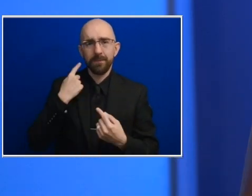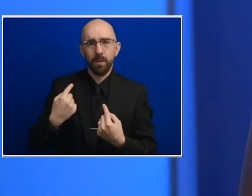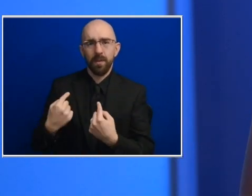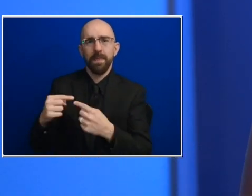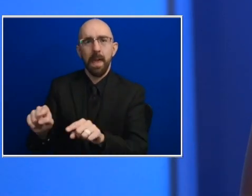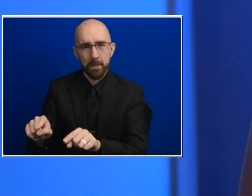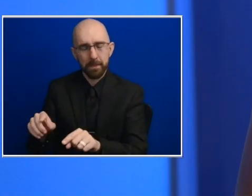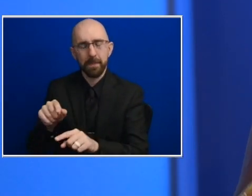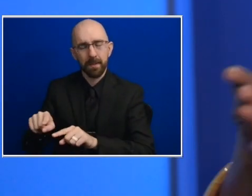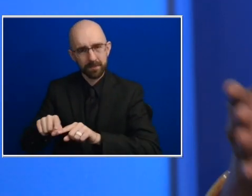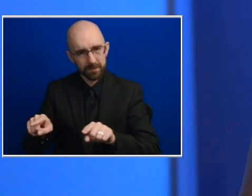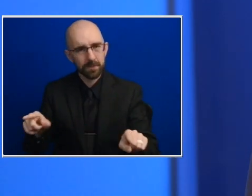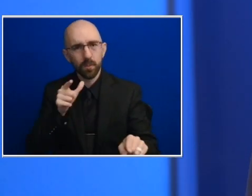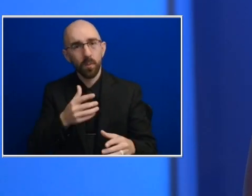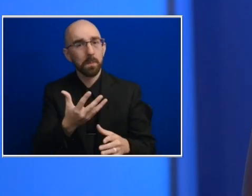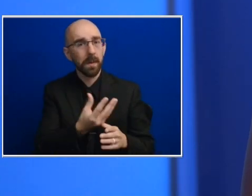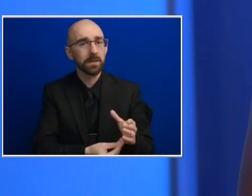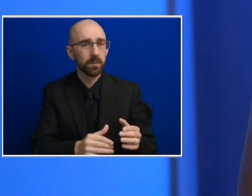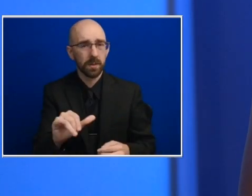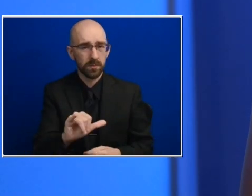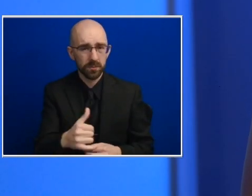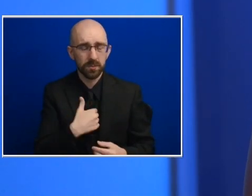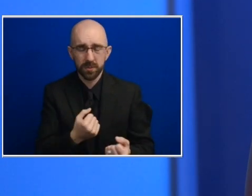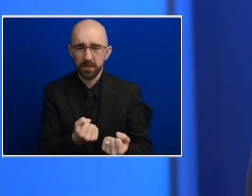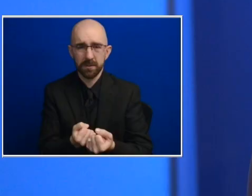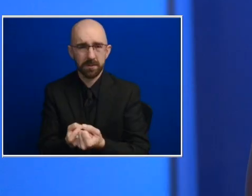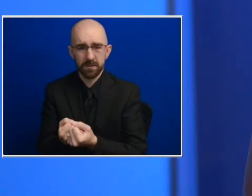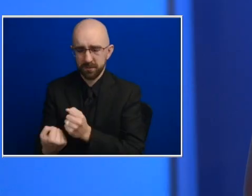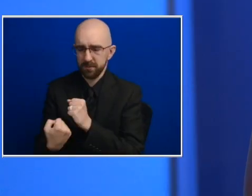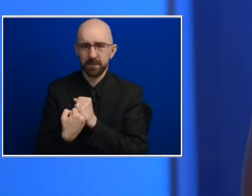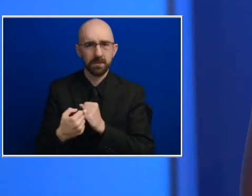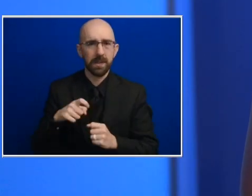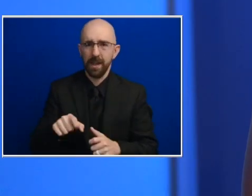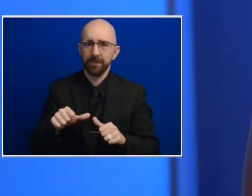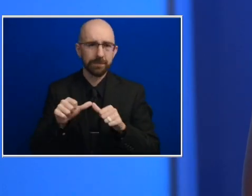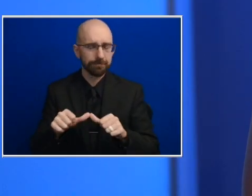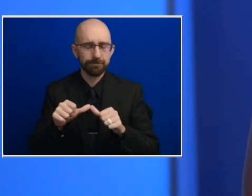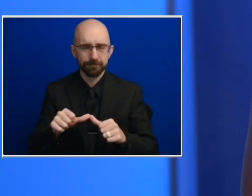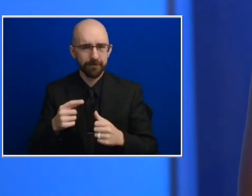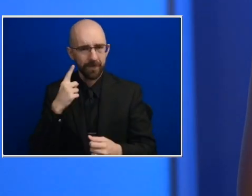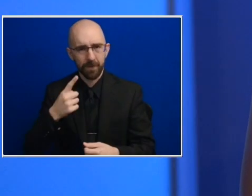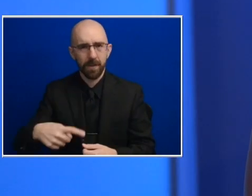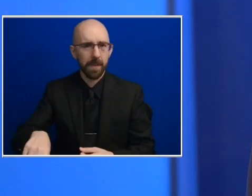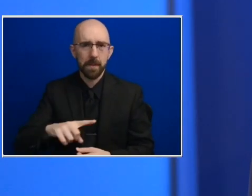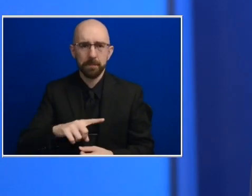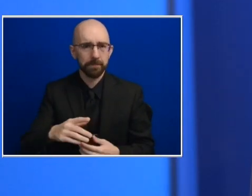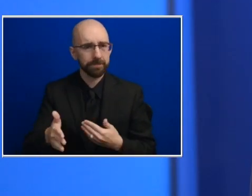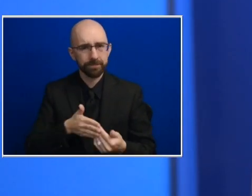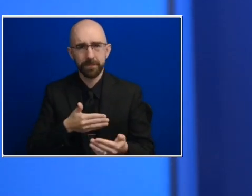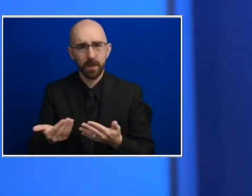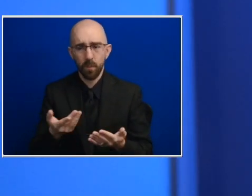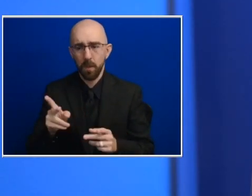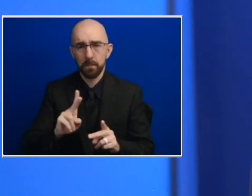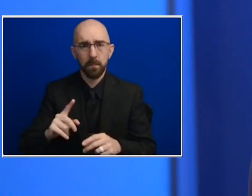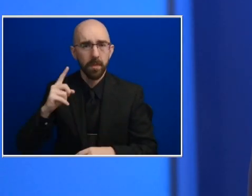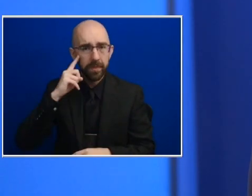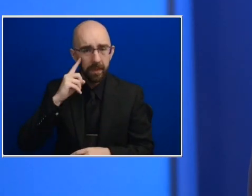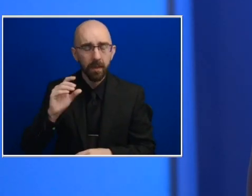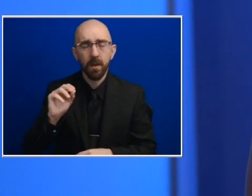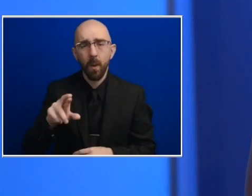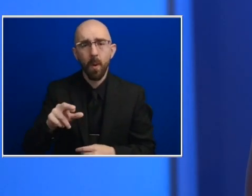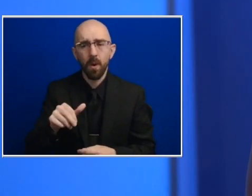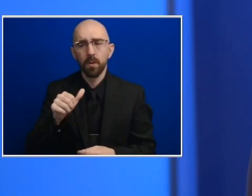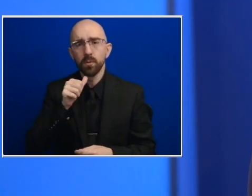ones that have passed away. We got to keep going for them, and it doesn't matter what people think or don't think about